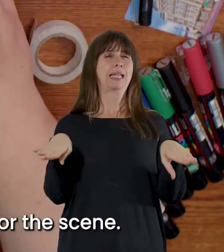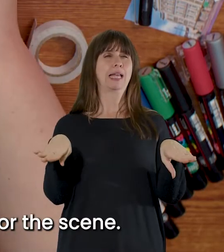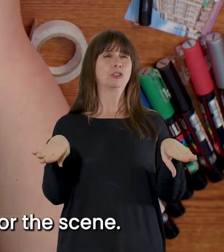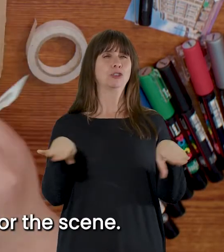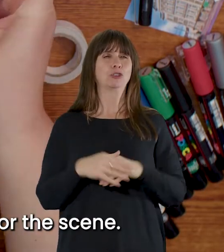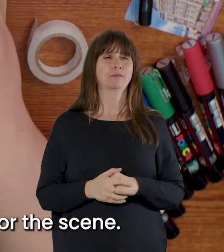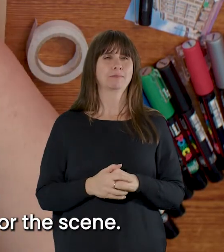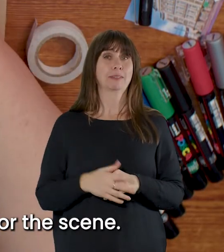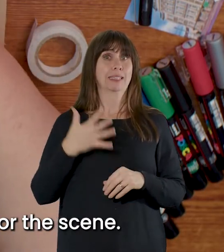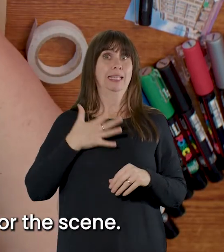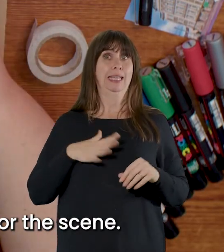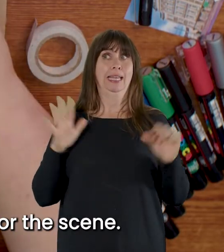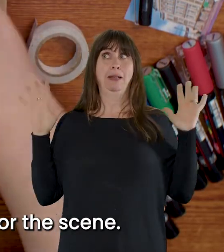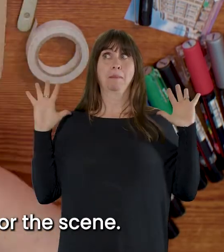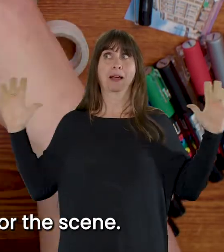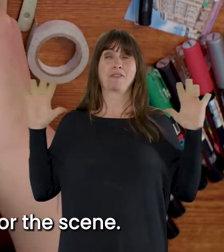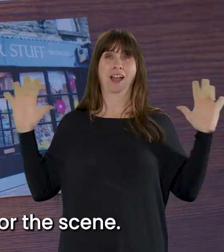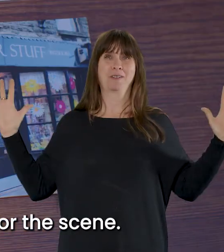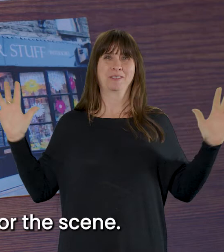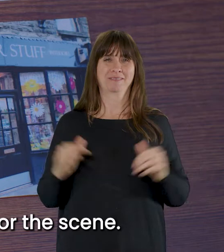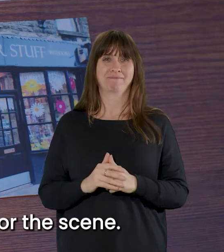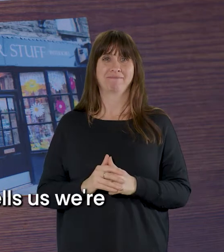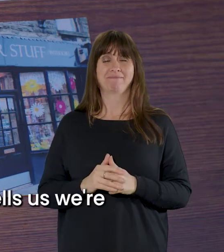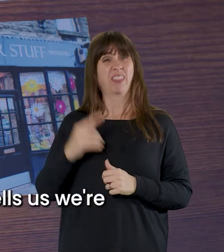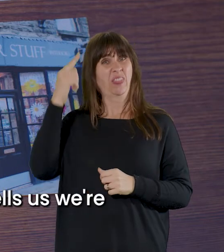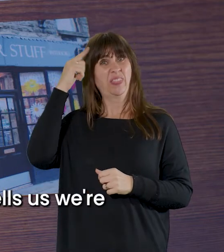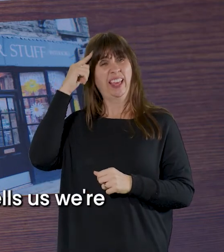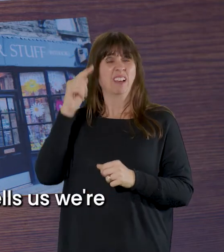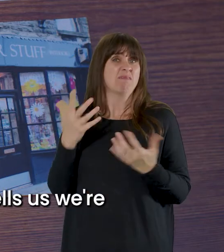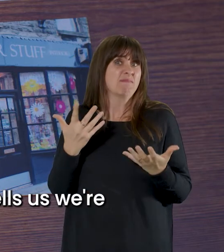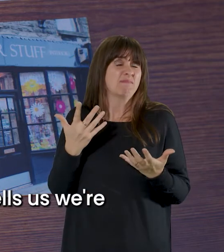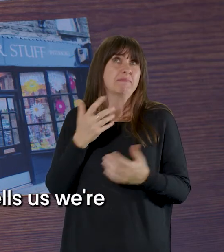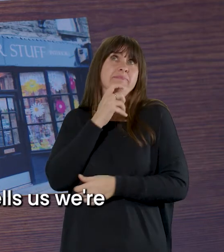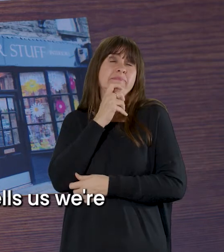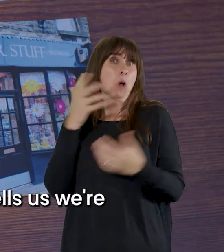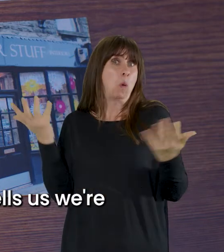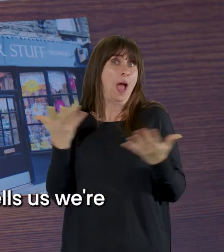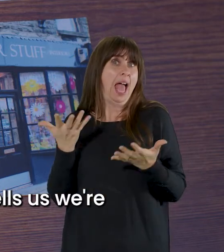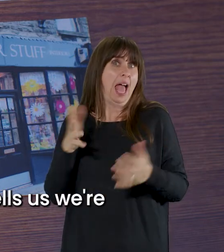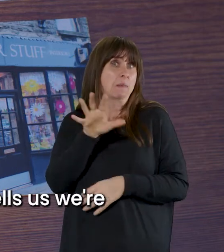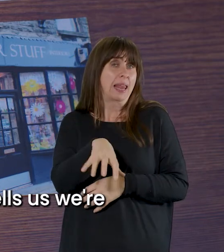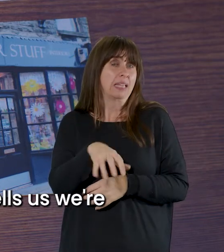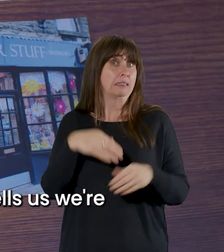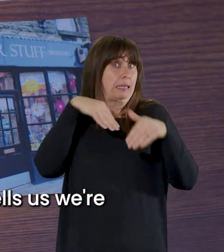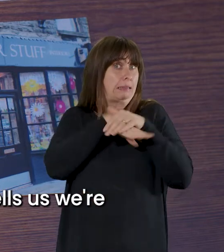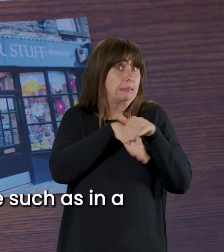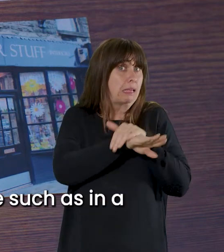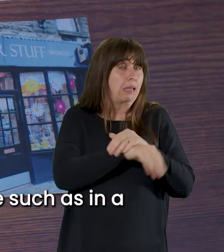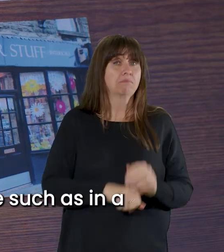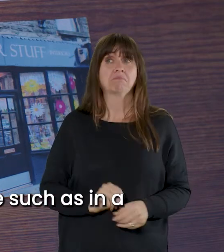you will need to decide on a backdrop for the scene. For example, this could be a backdrop that tells us we're inside a